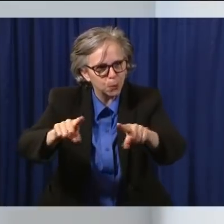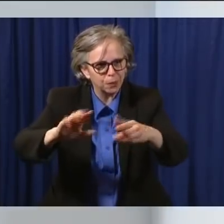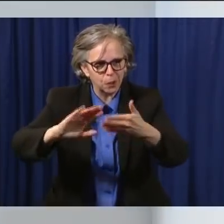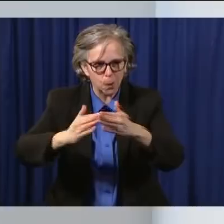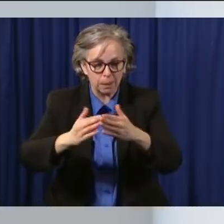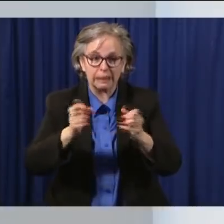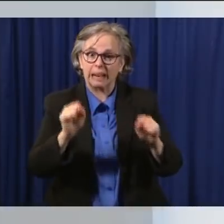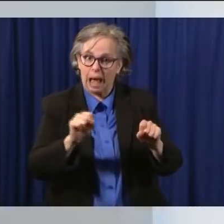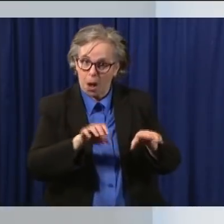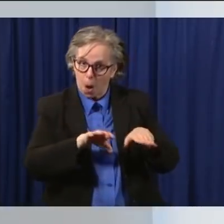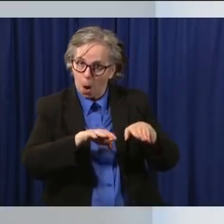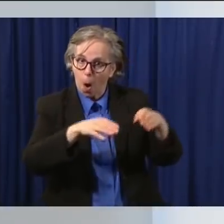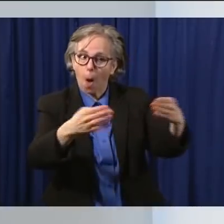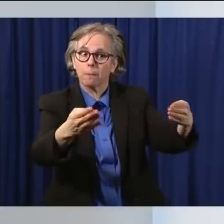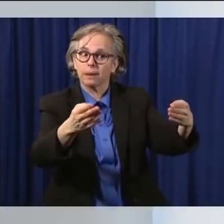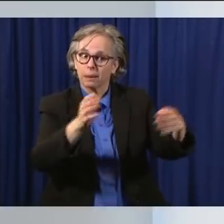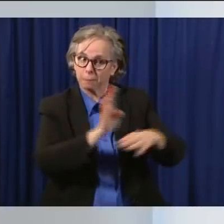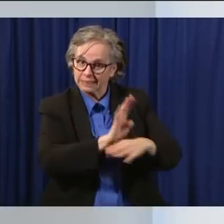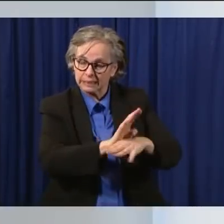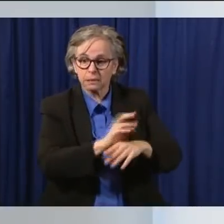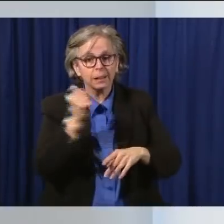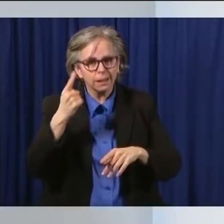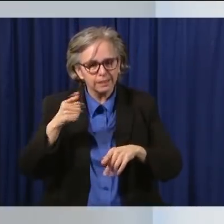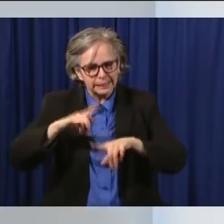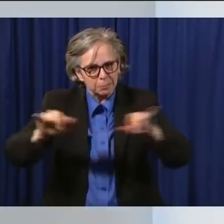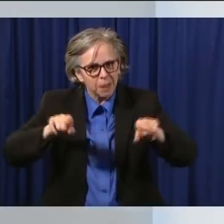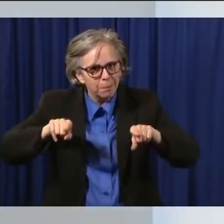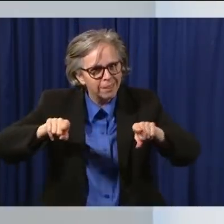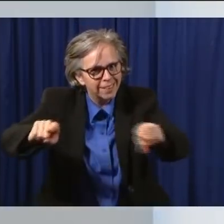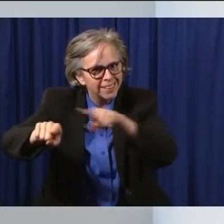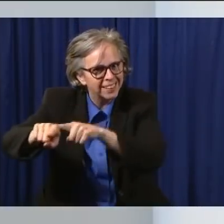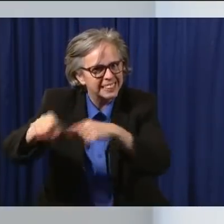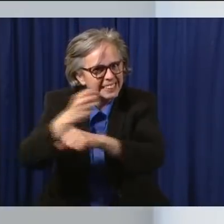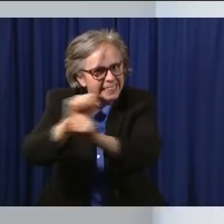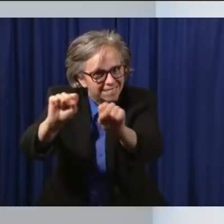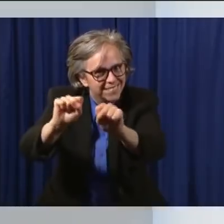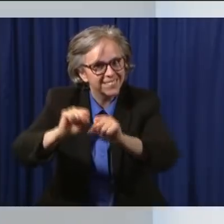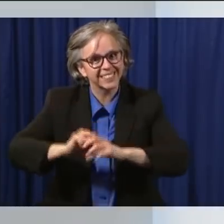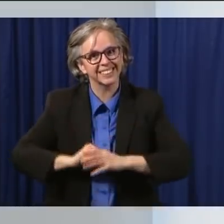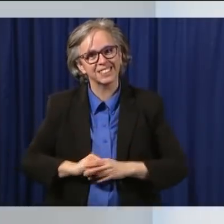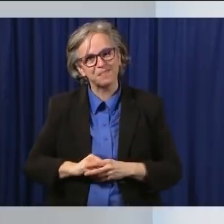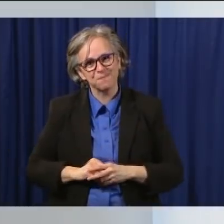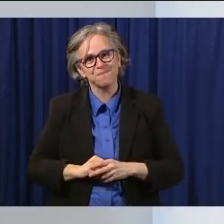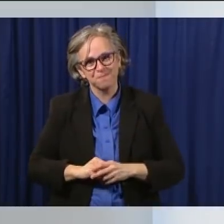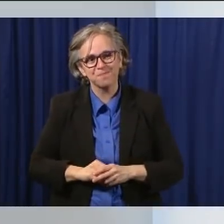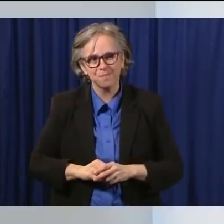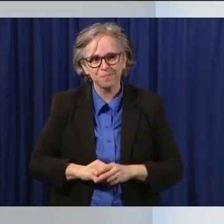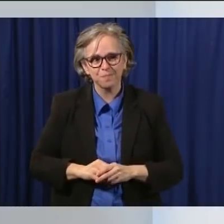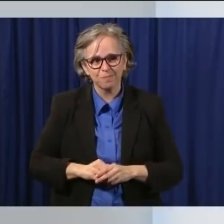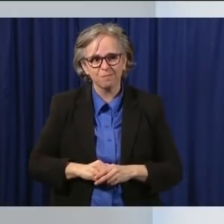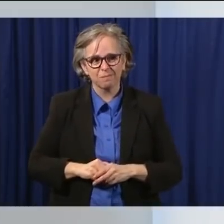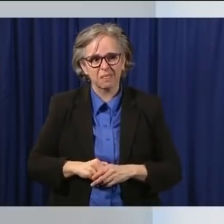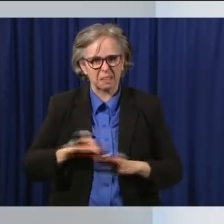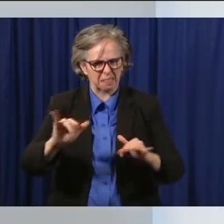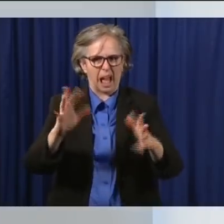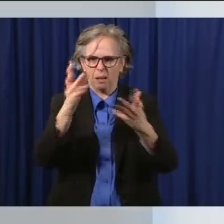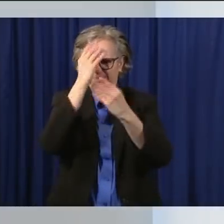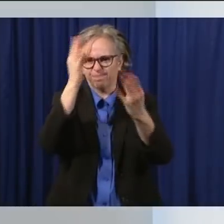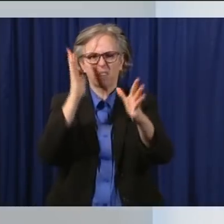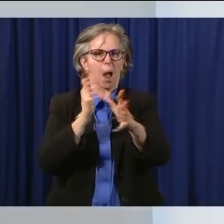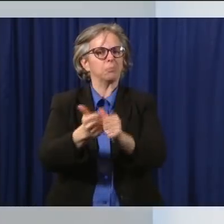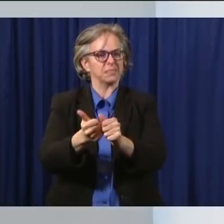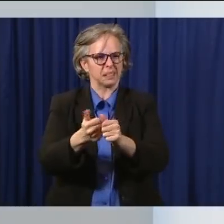That concludes the updates of the reopenings. We continue to work on the handful of things that are remaining. Most